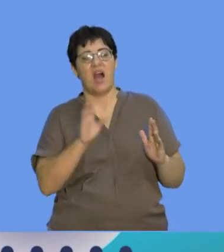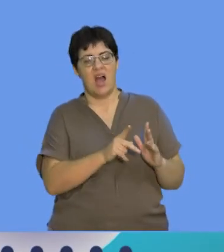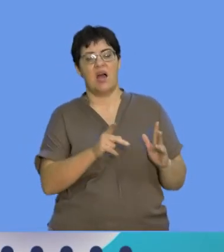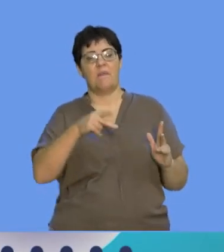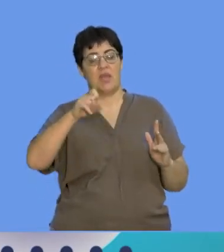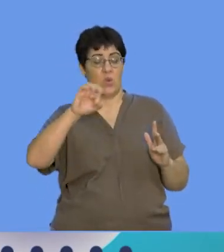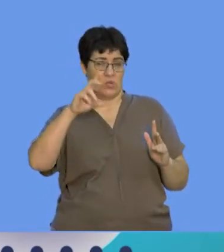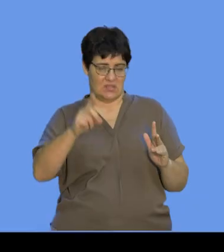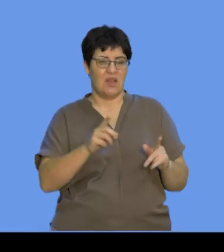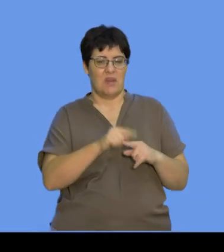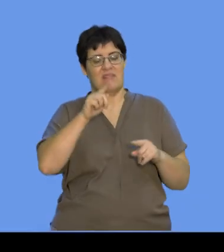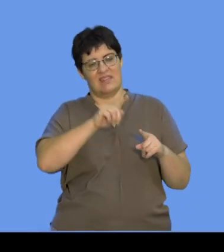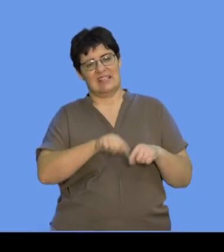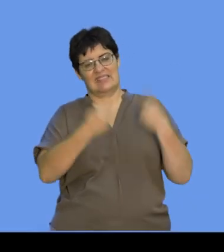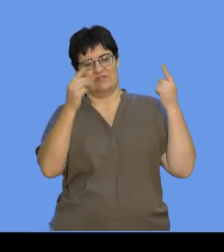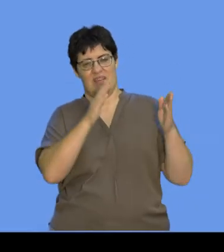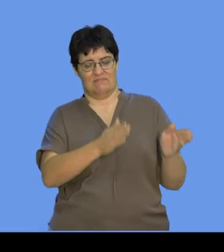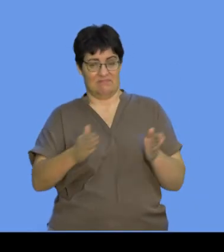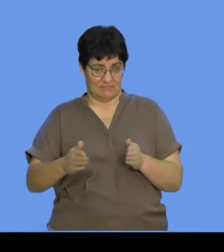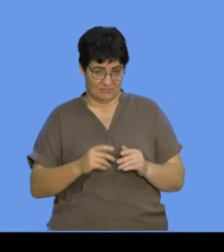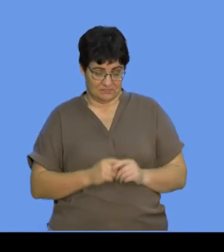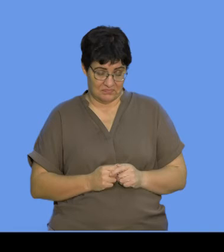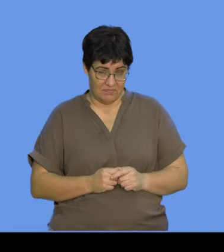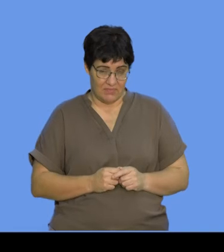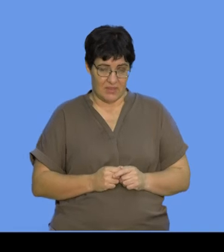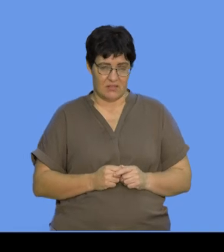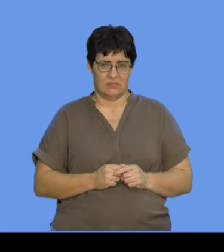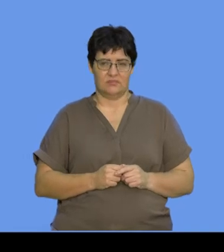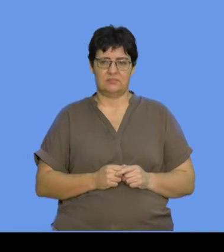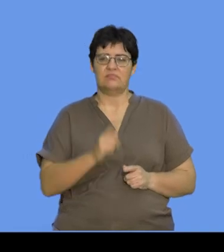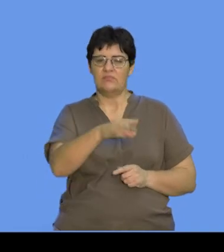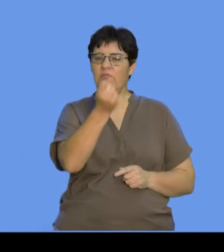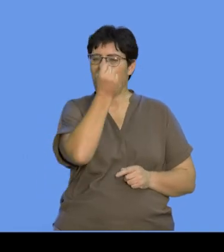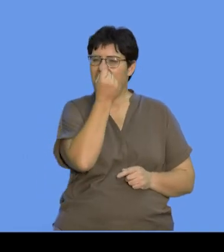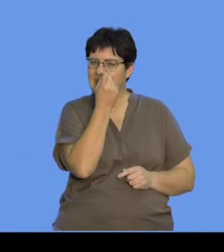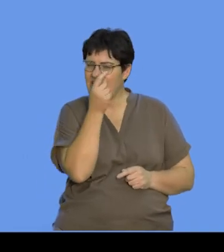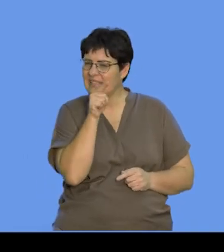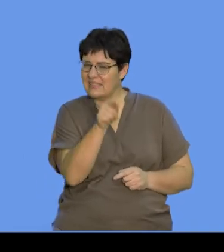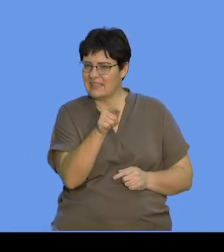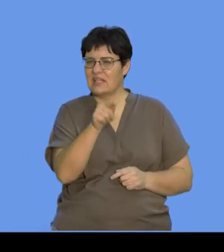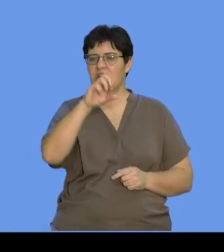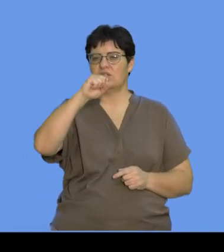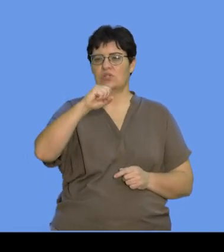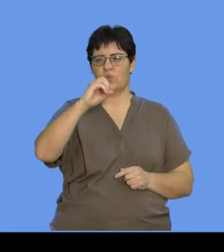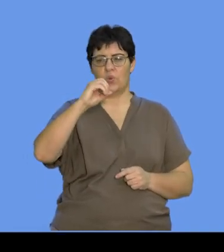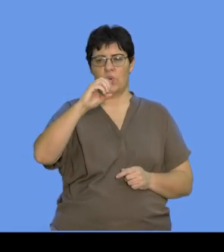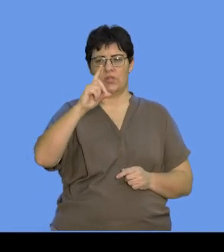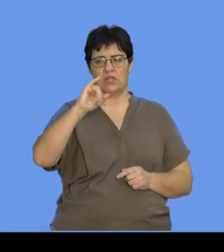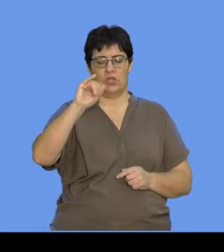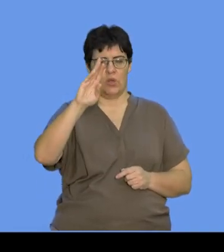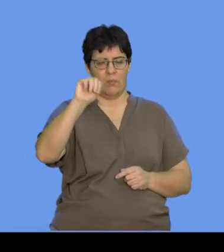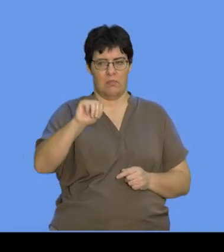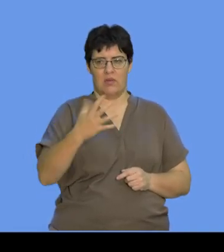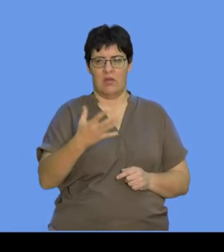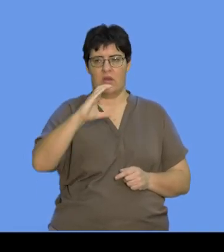okay? Right, now, having said that, let's understand something about sodium chloride based on the physical